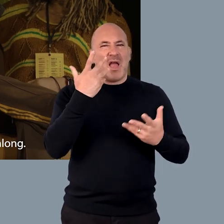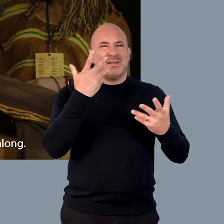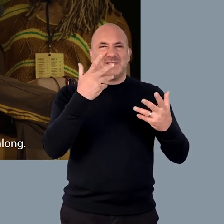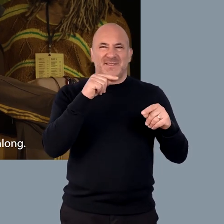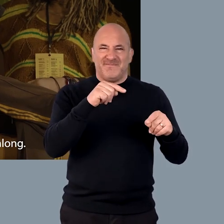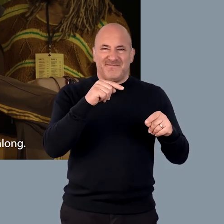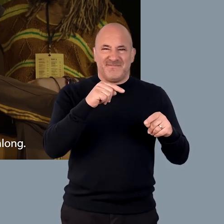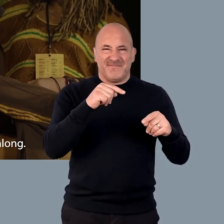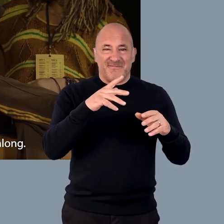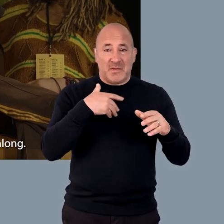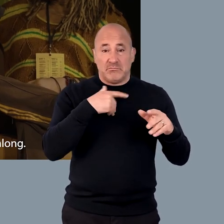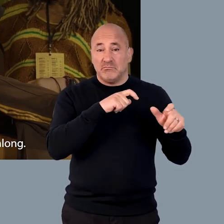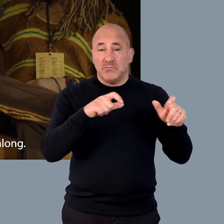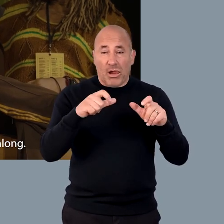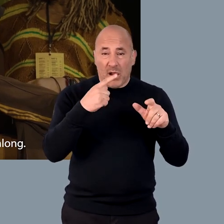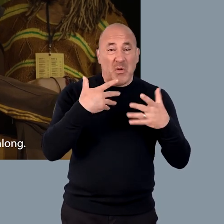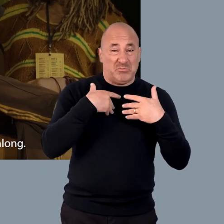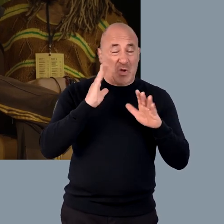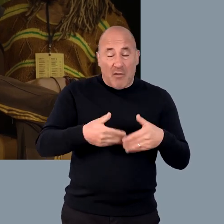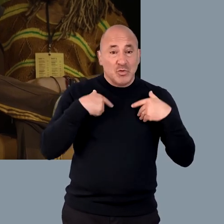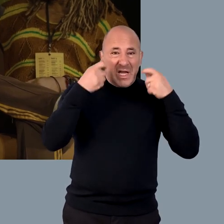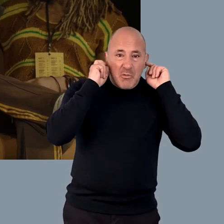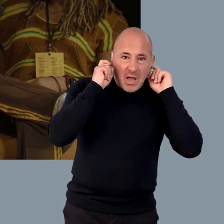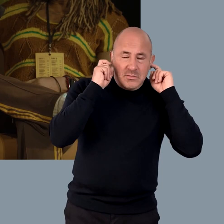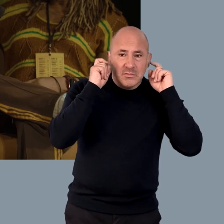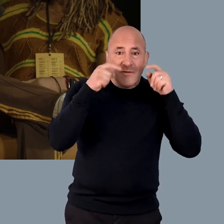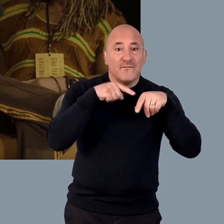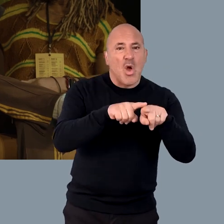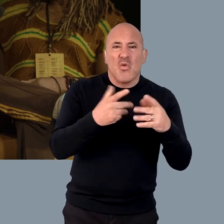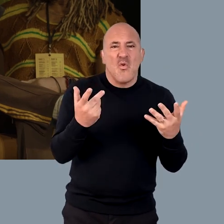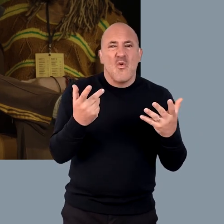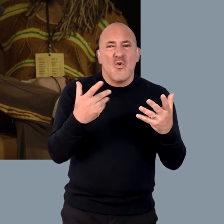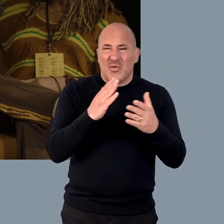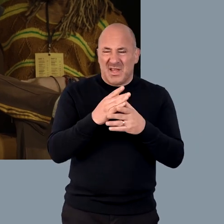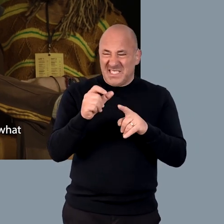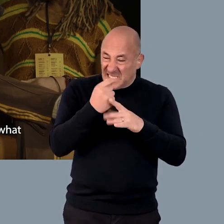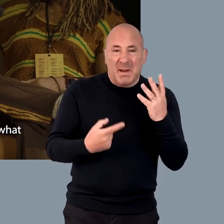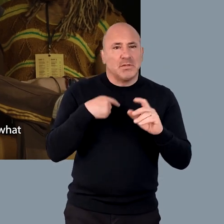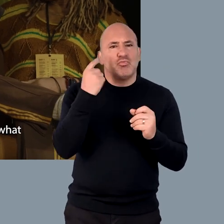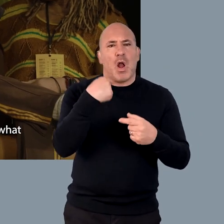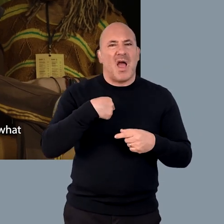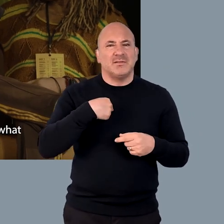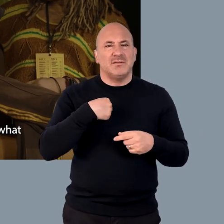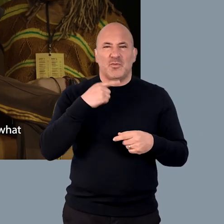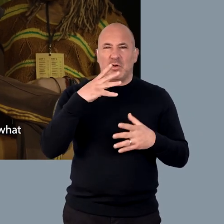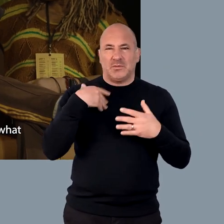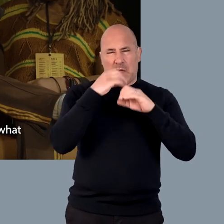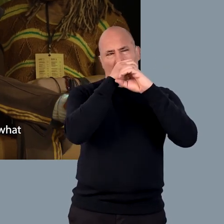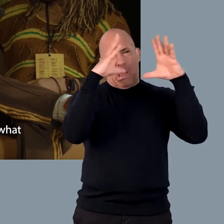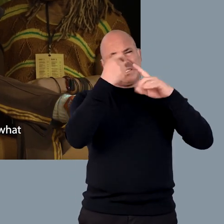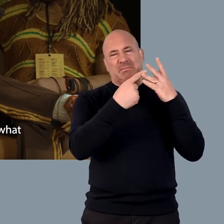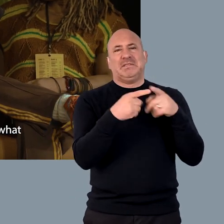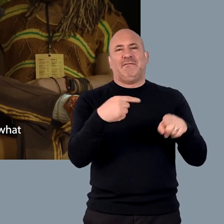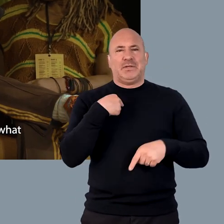wear I can not wear hearing aids and still Follow along so I kind of just didn't understand that it was a disability I think maybe I had a different idea about what disability